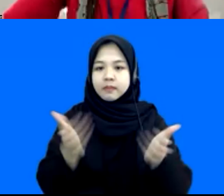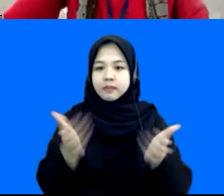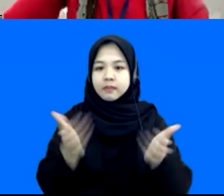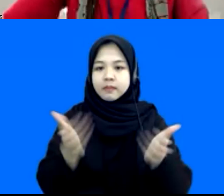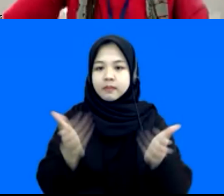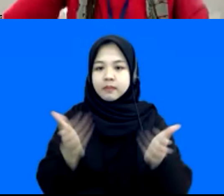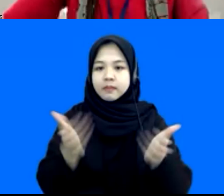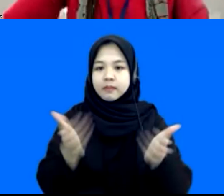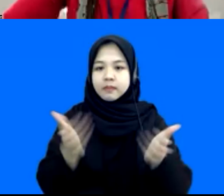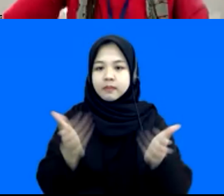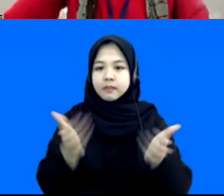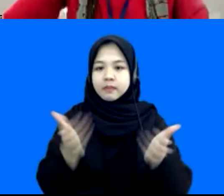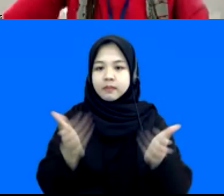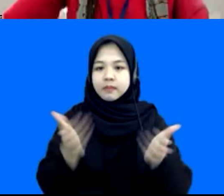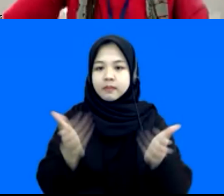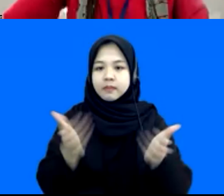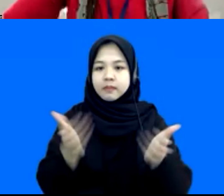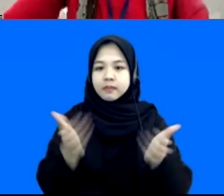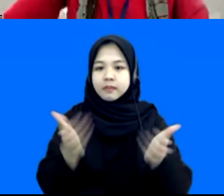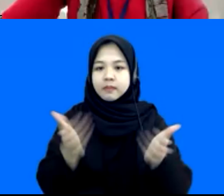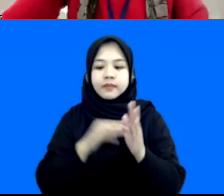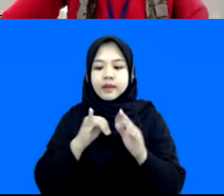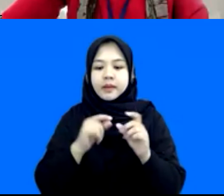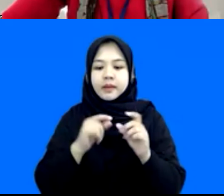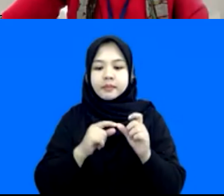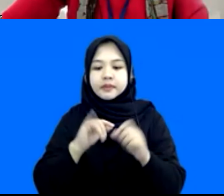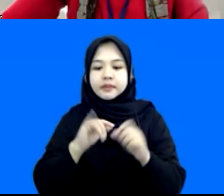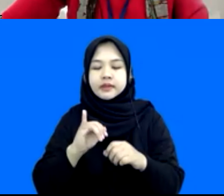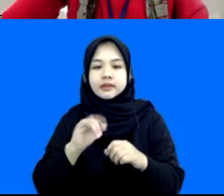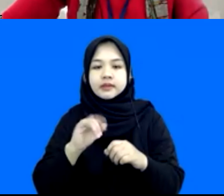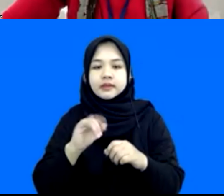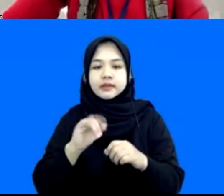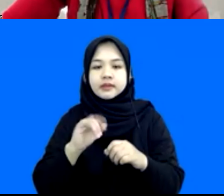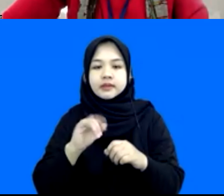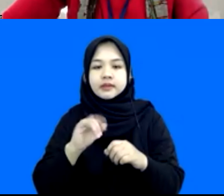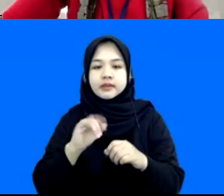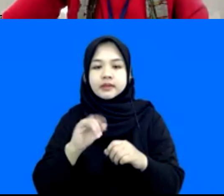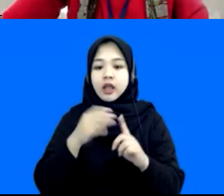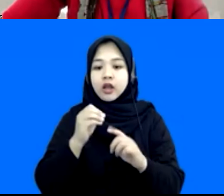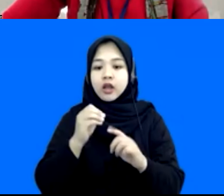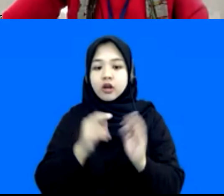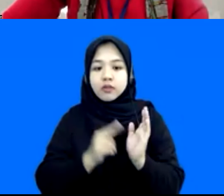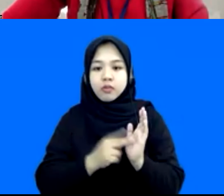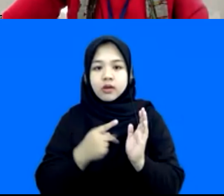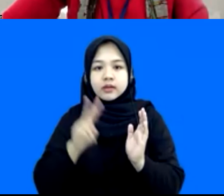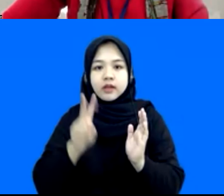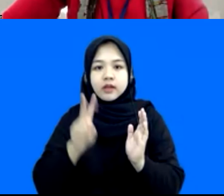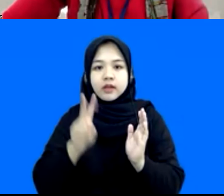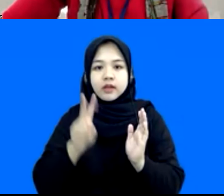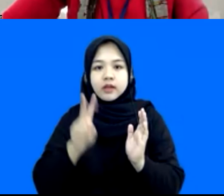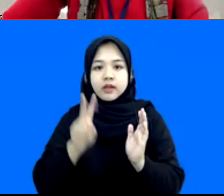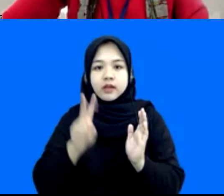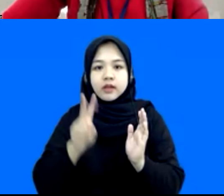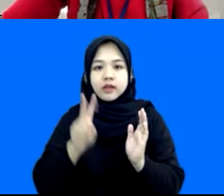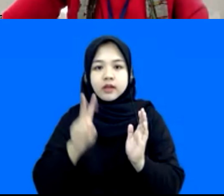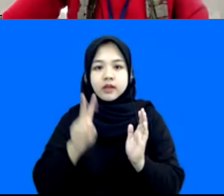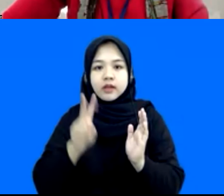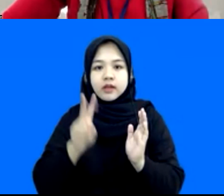must provide developing nations with the finance necessary for